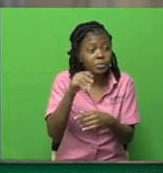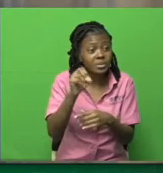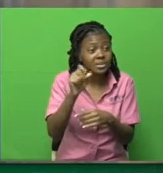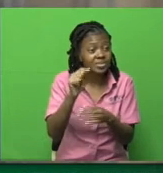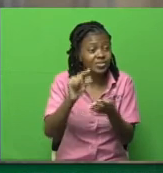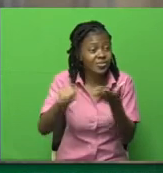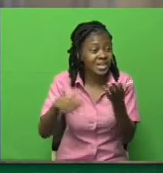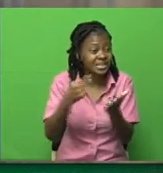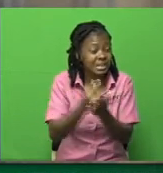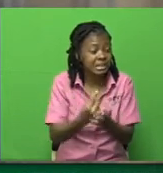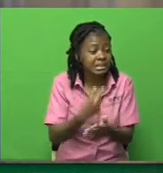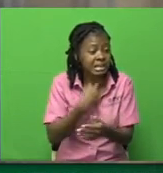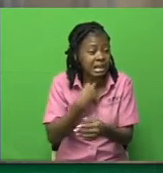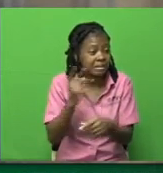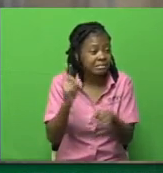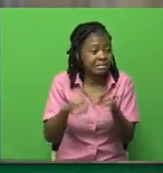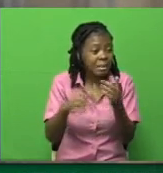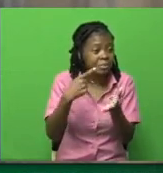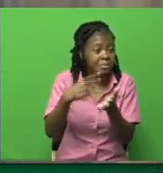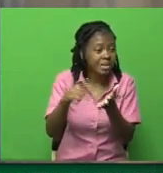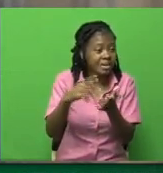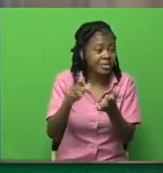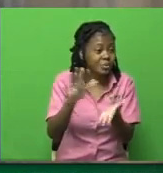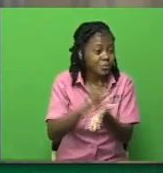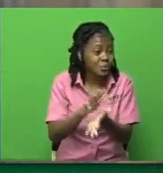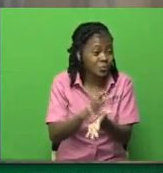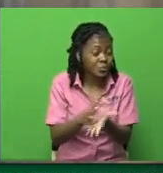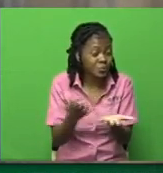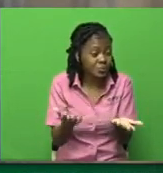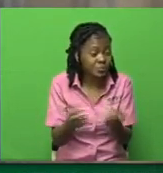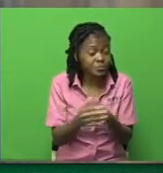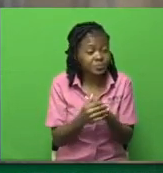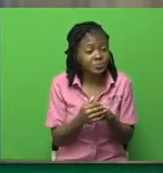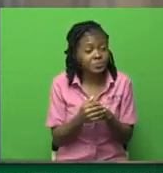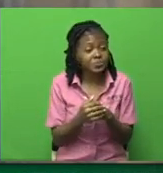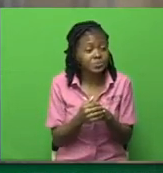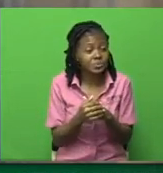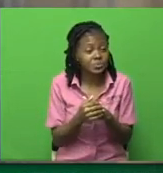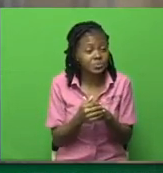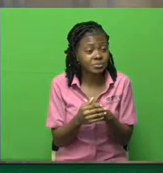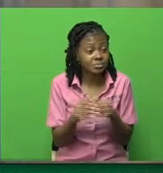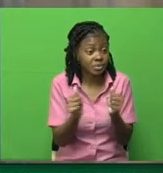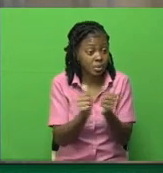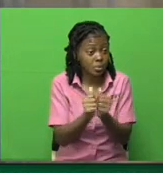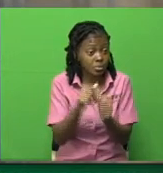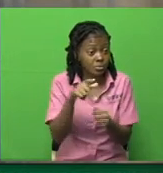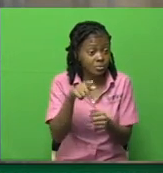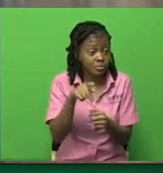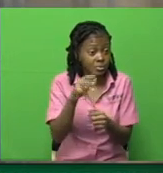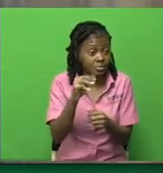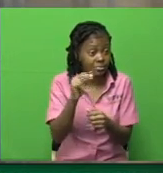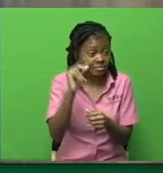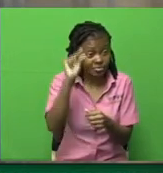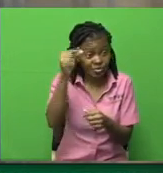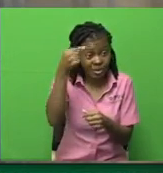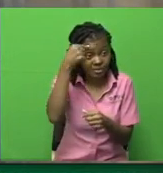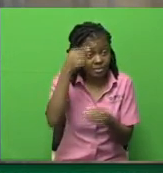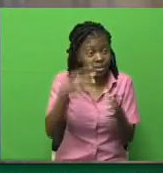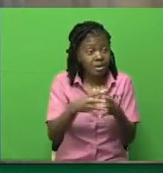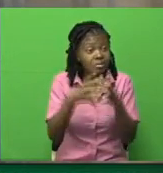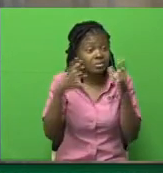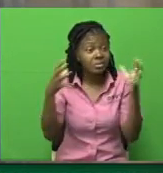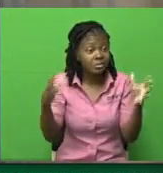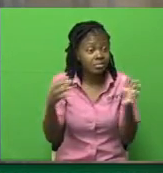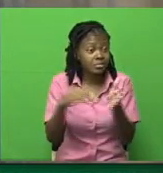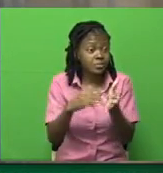students additionally under this government the number of students benefited from